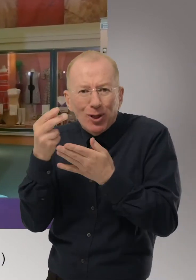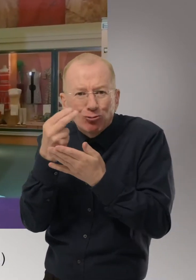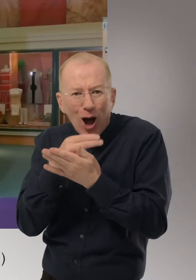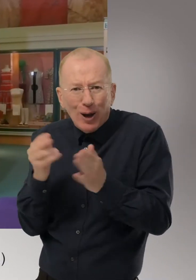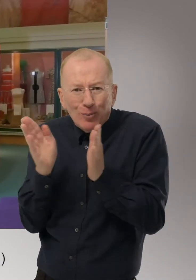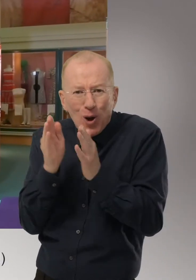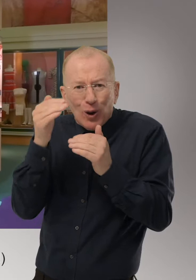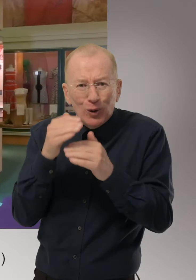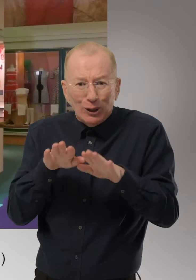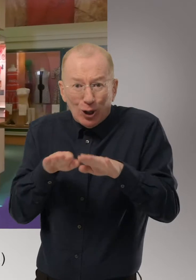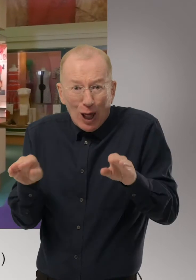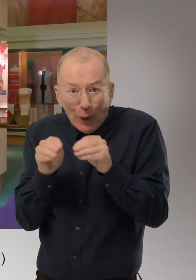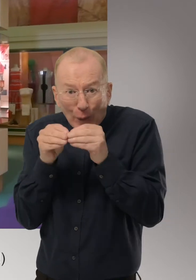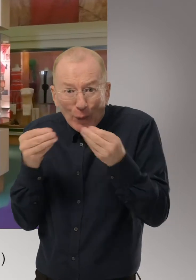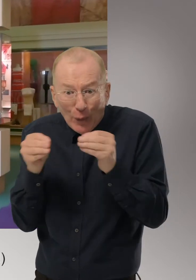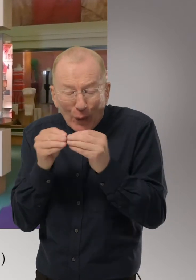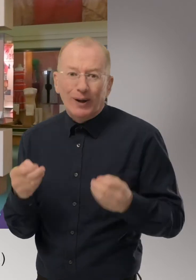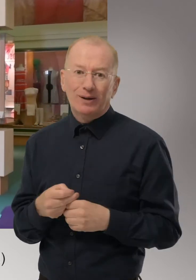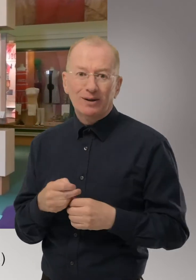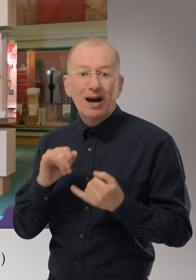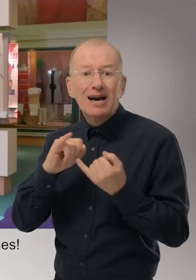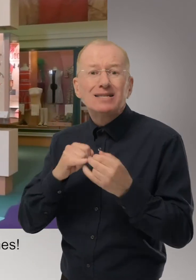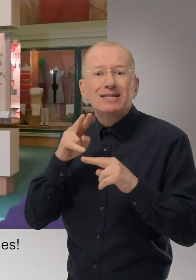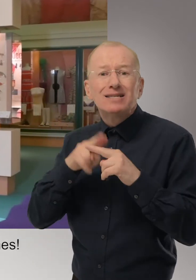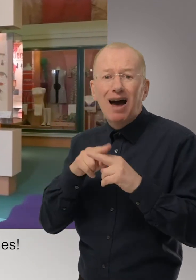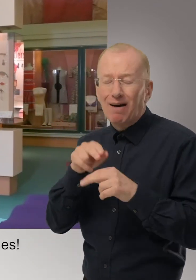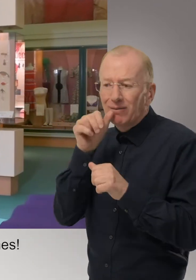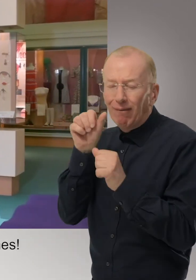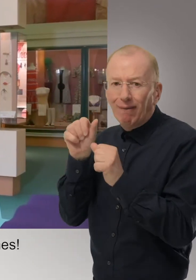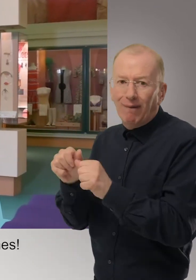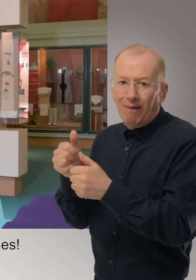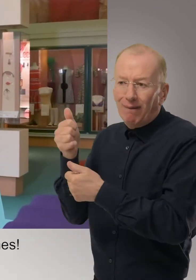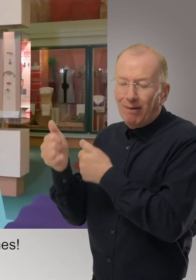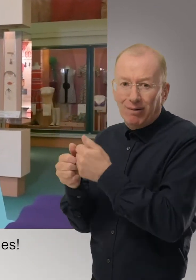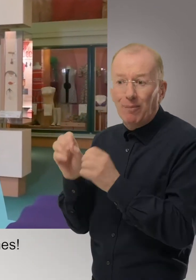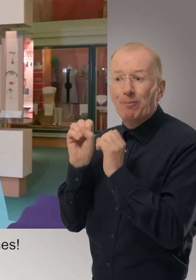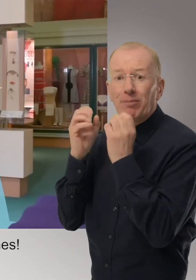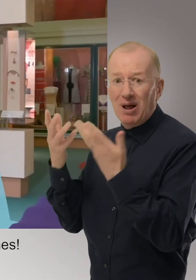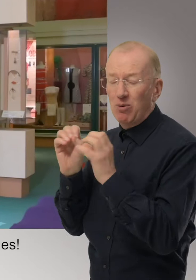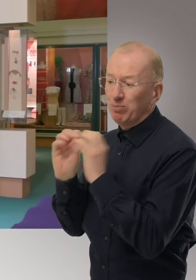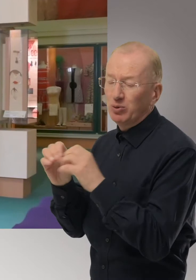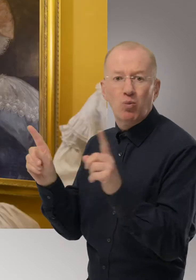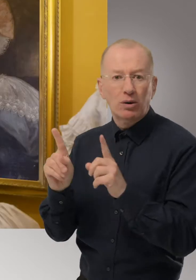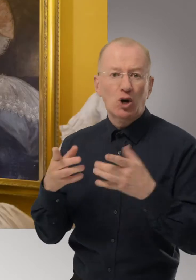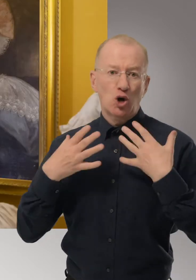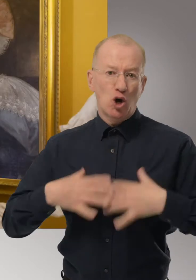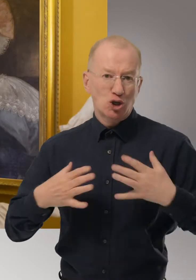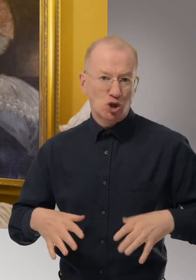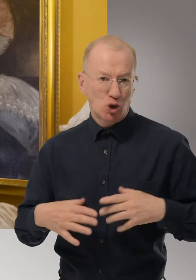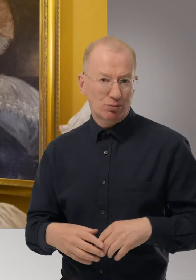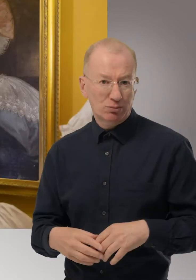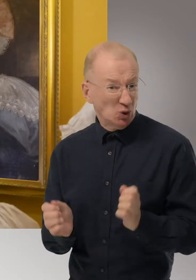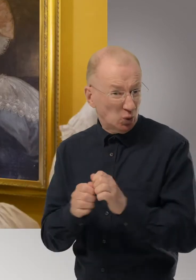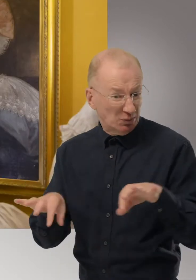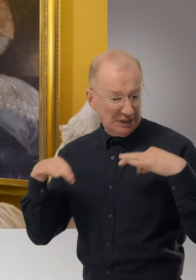the museum people, how I do enjoy having them here, have filled these rooms with costumes.